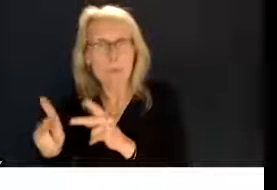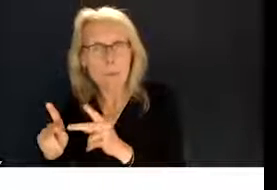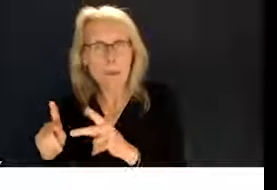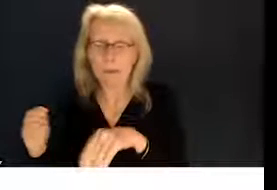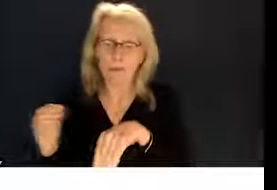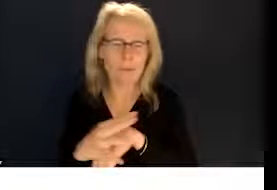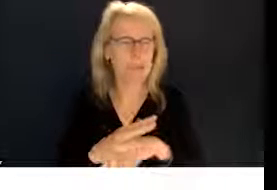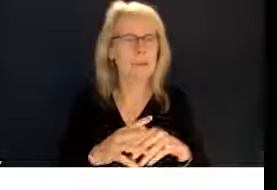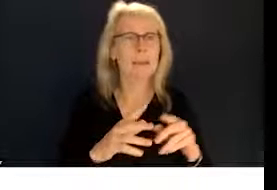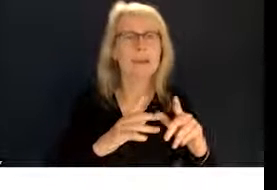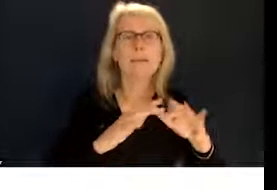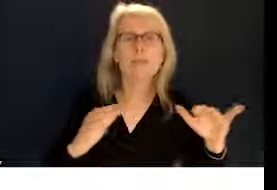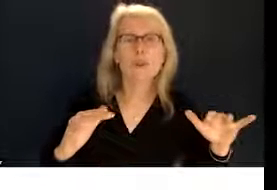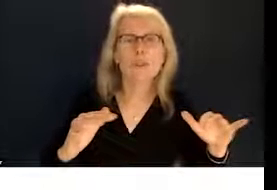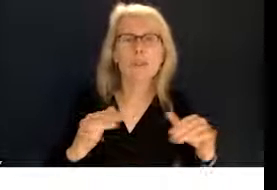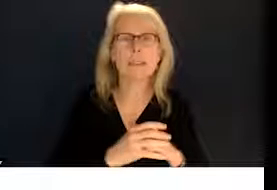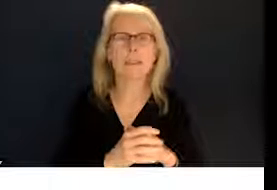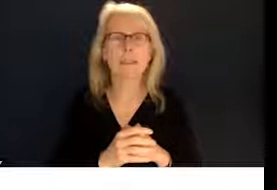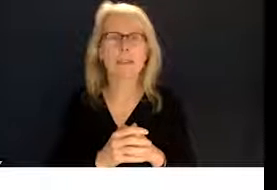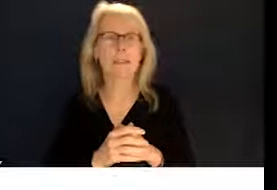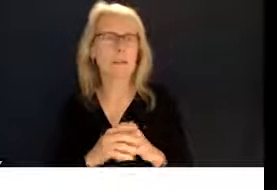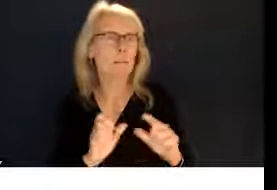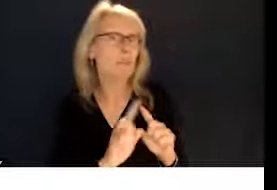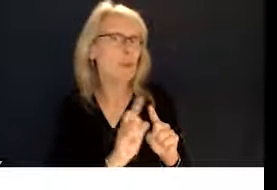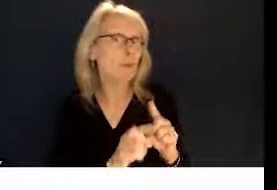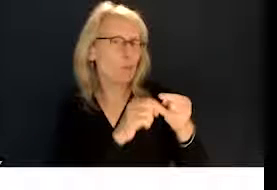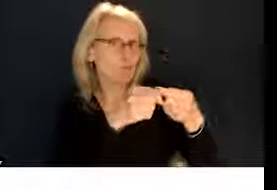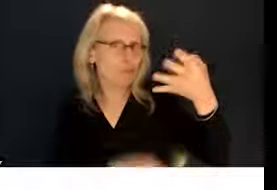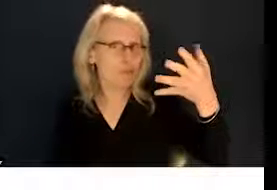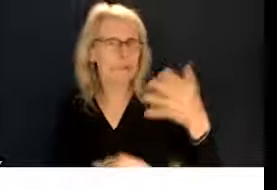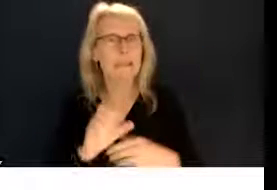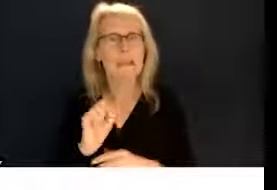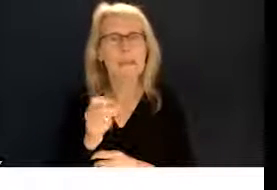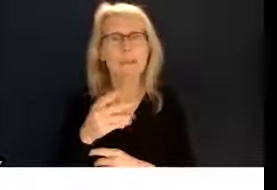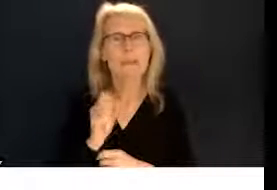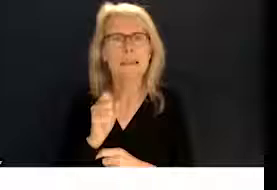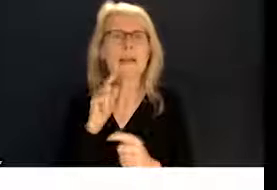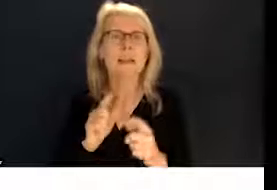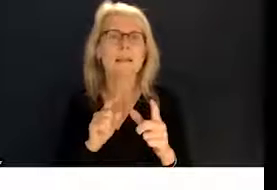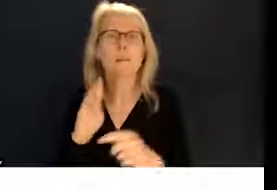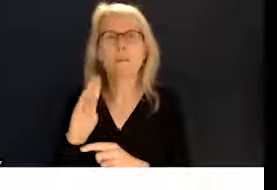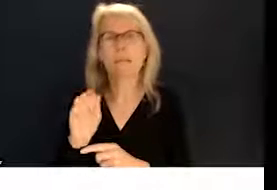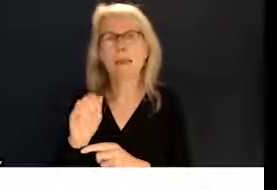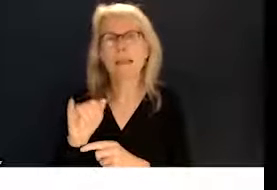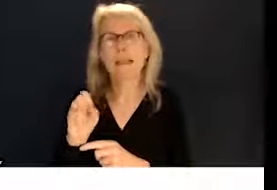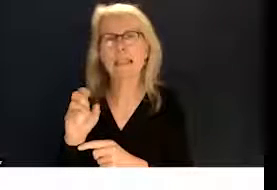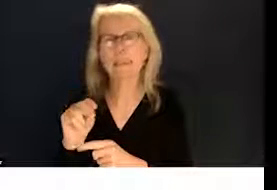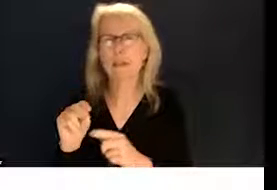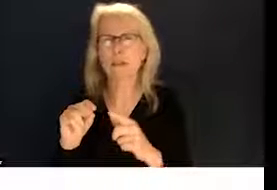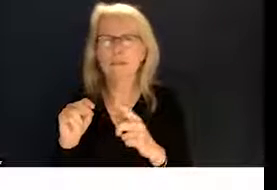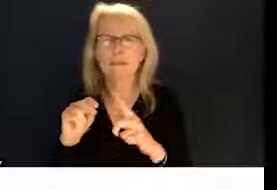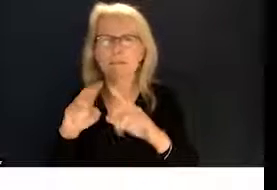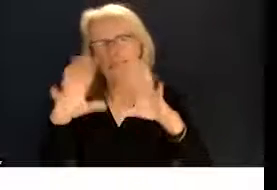biodiversity. Here specifically, species richness. Happy to talk to you more about the Bayesian framework later. The